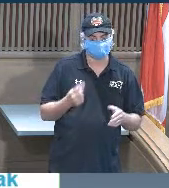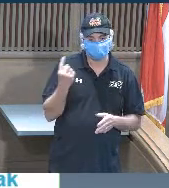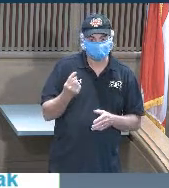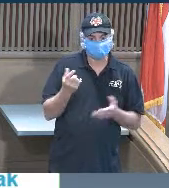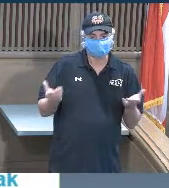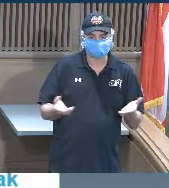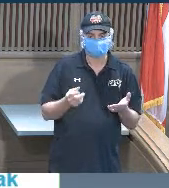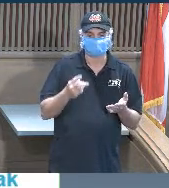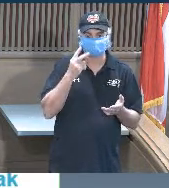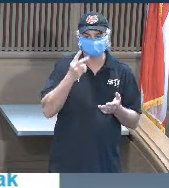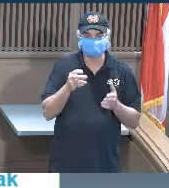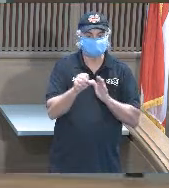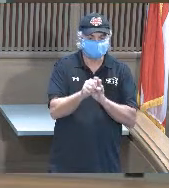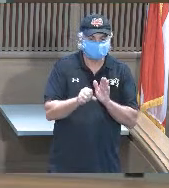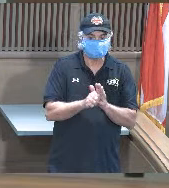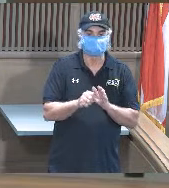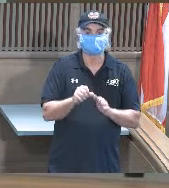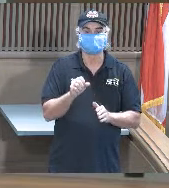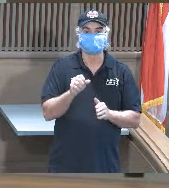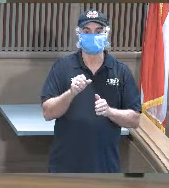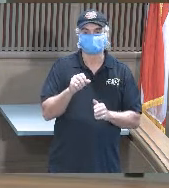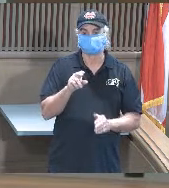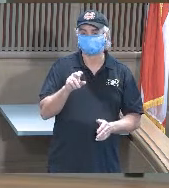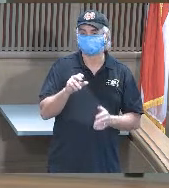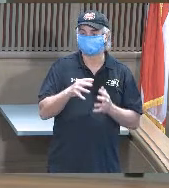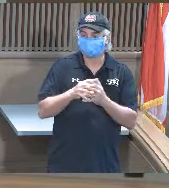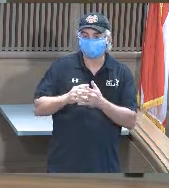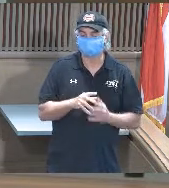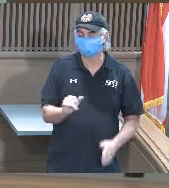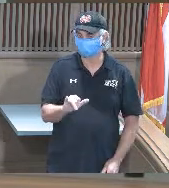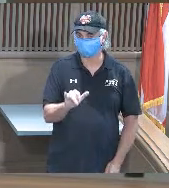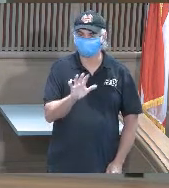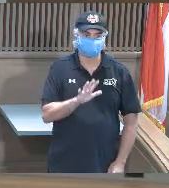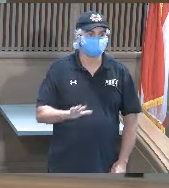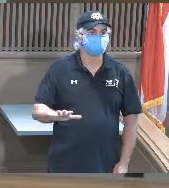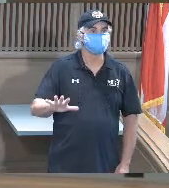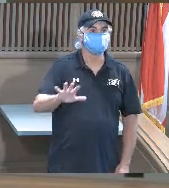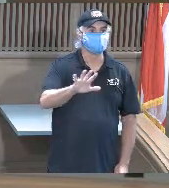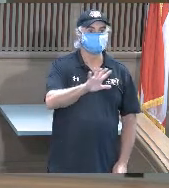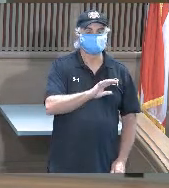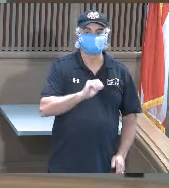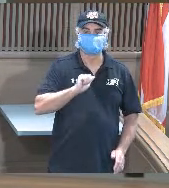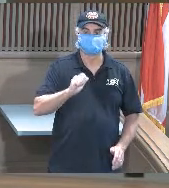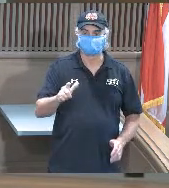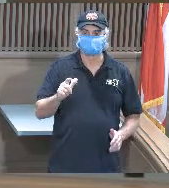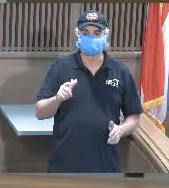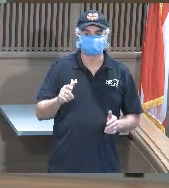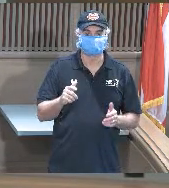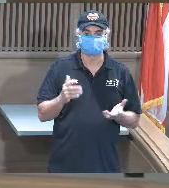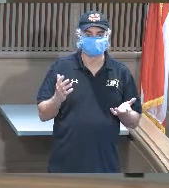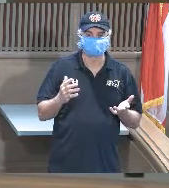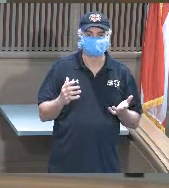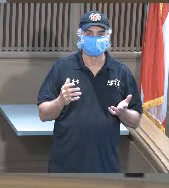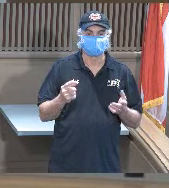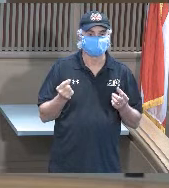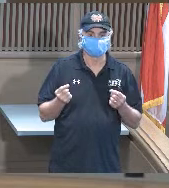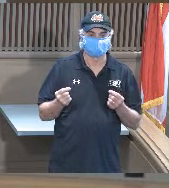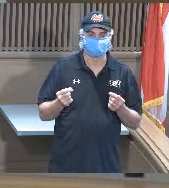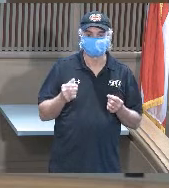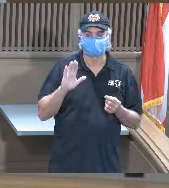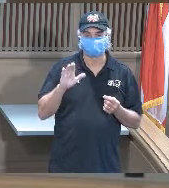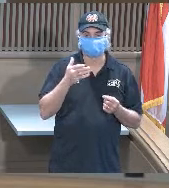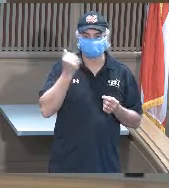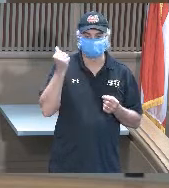around the state and around the country, are telling us that vaccination is probably your best preventive measure